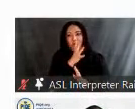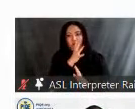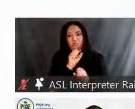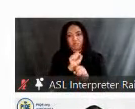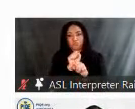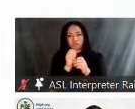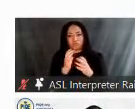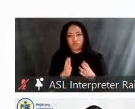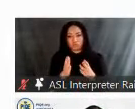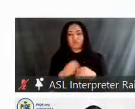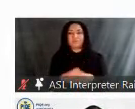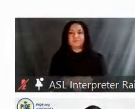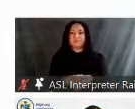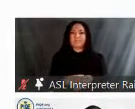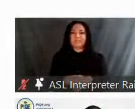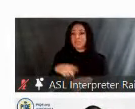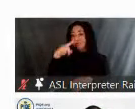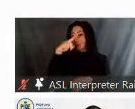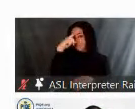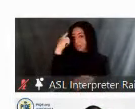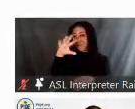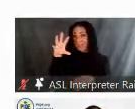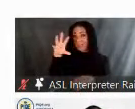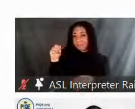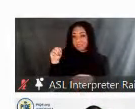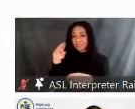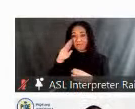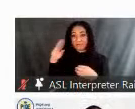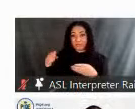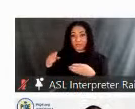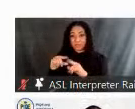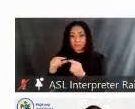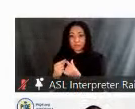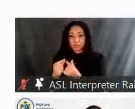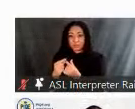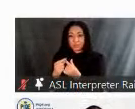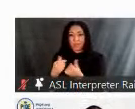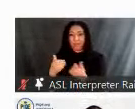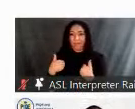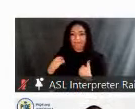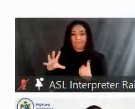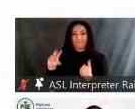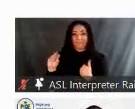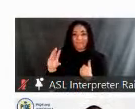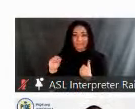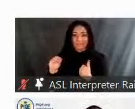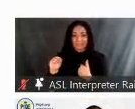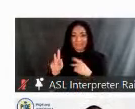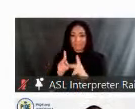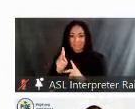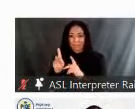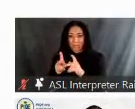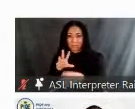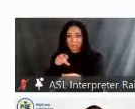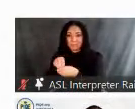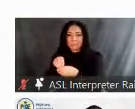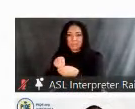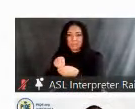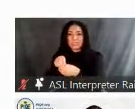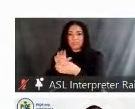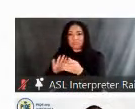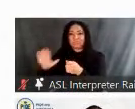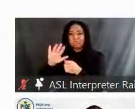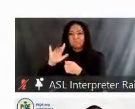Black African American focus group consisted of 50 participants across California, including the Los